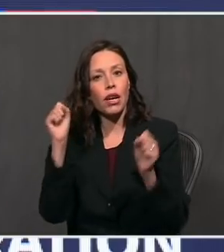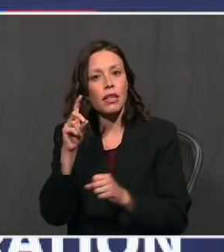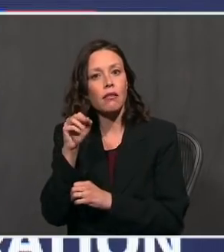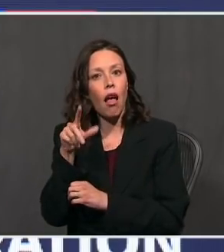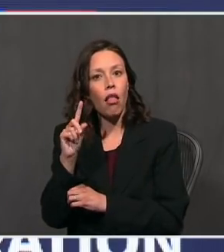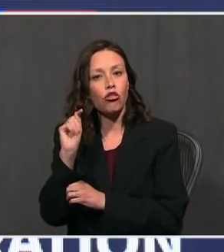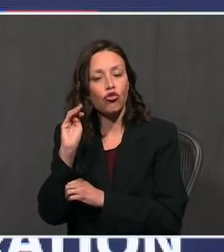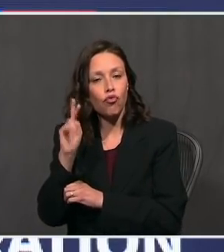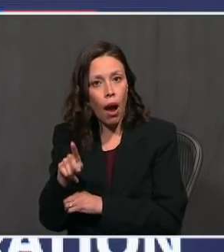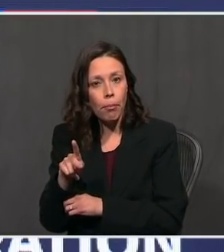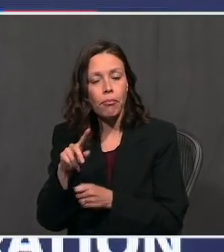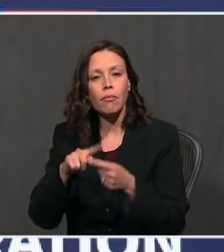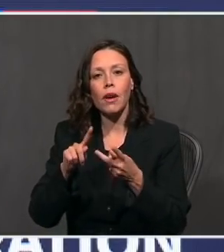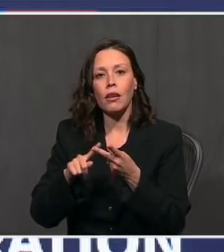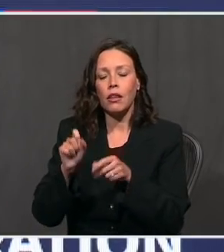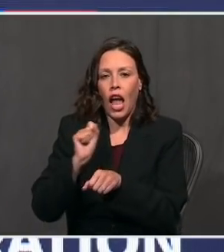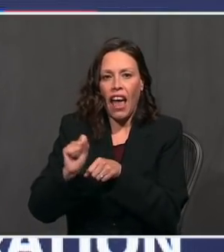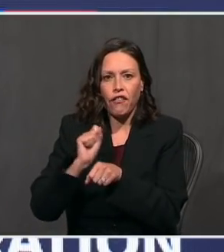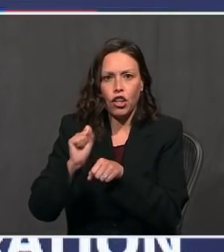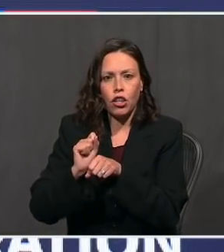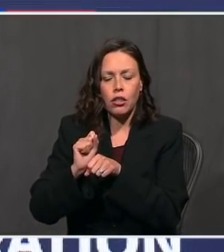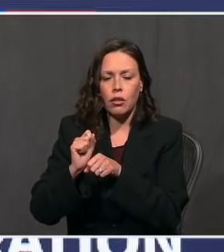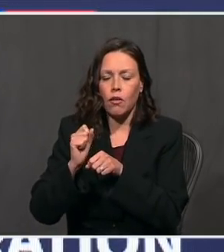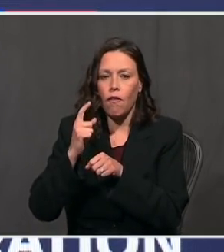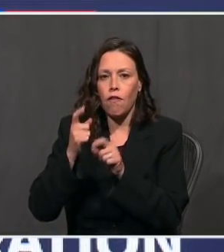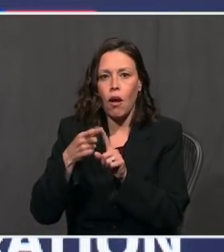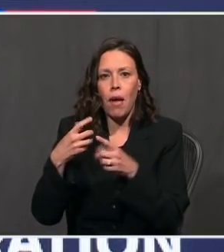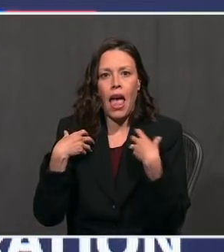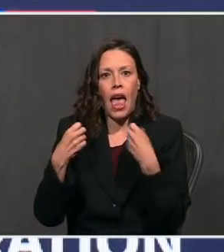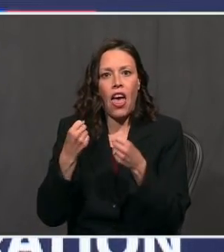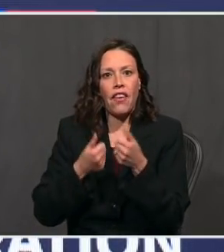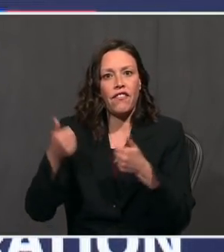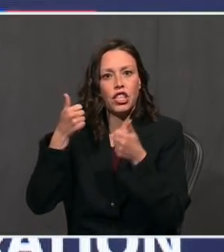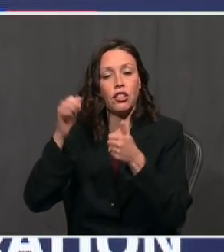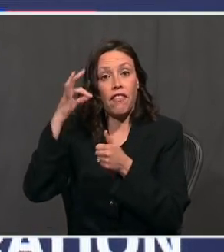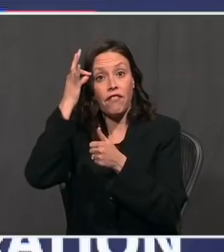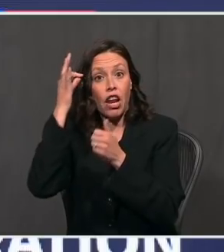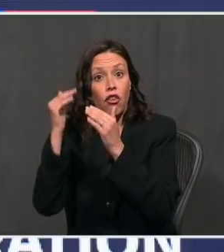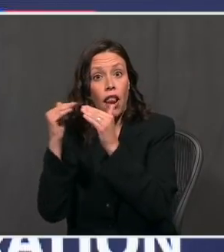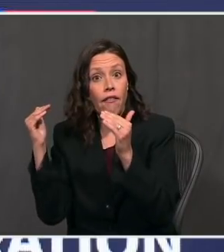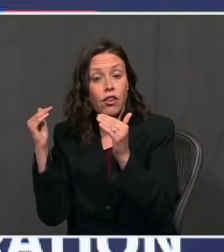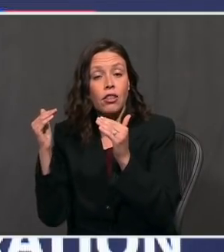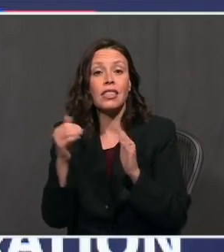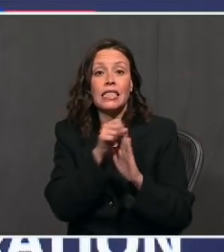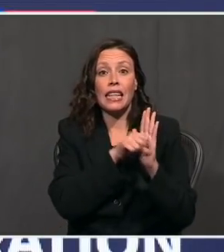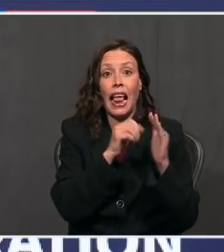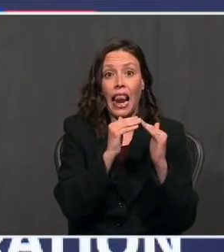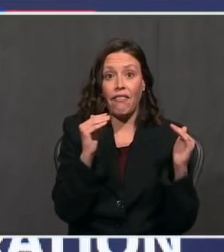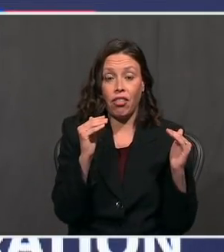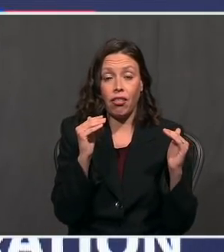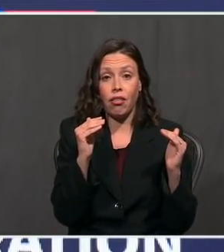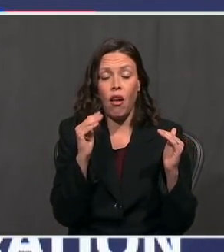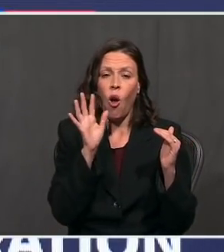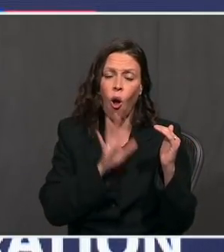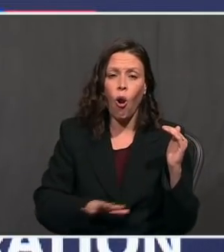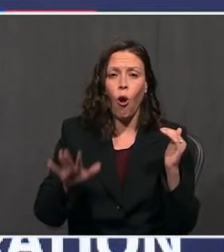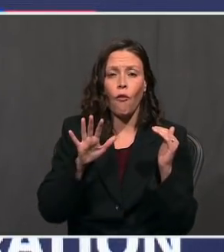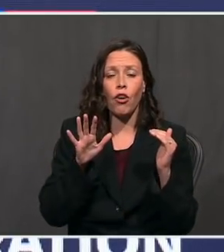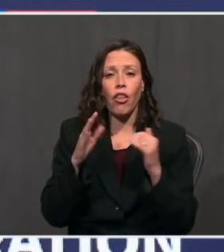Trump, the tireless efforts of health officials at the federal level and at the state level around the